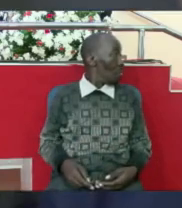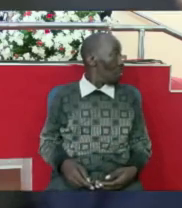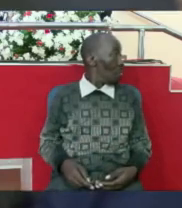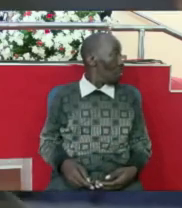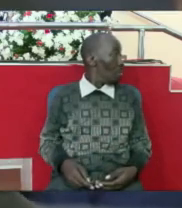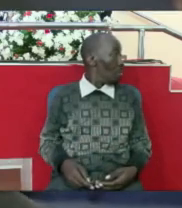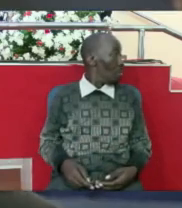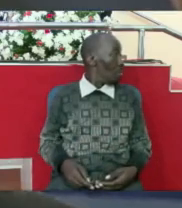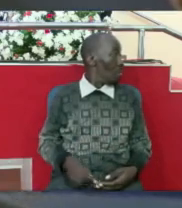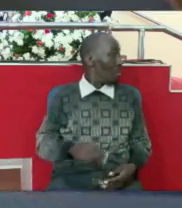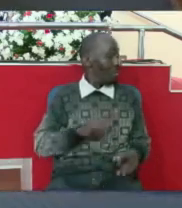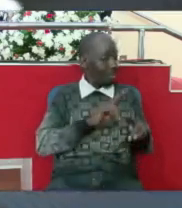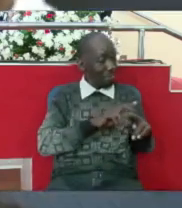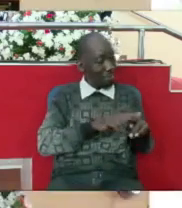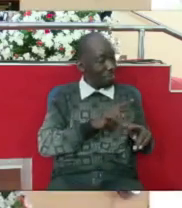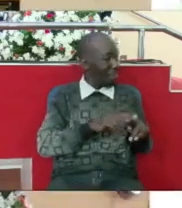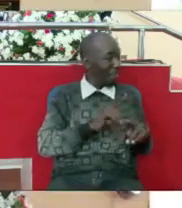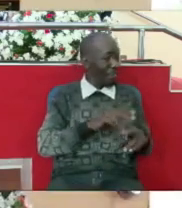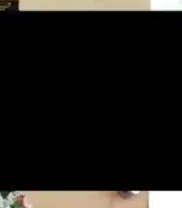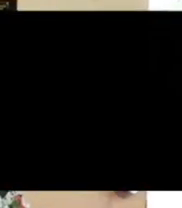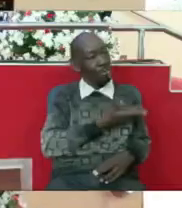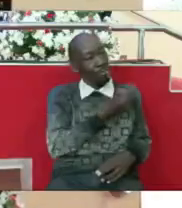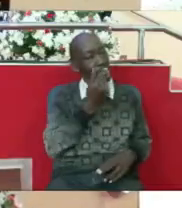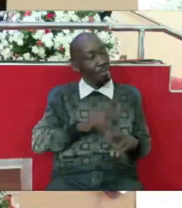Don't be nervous, just...